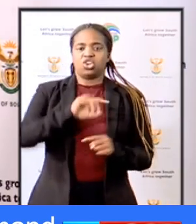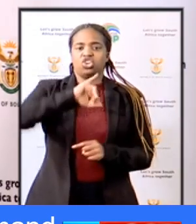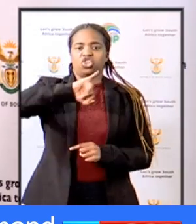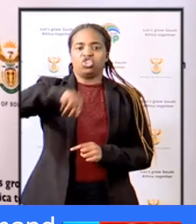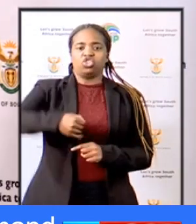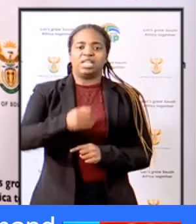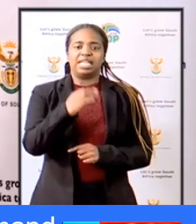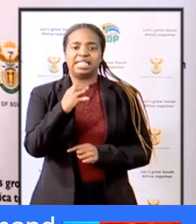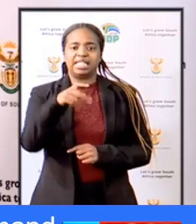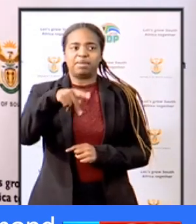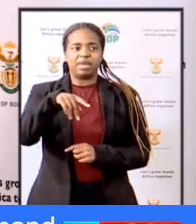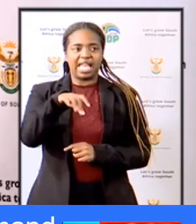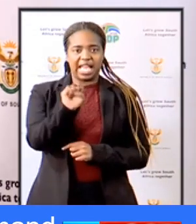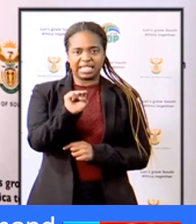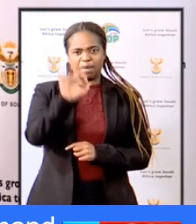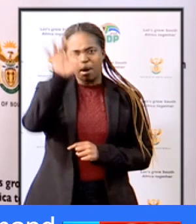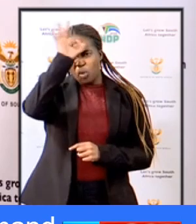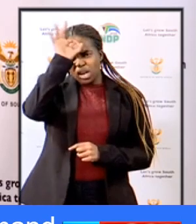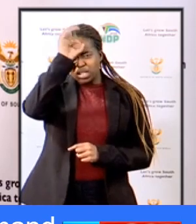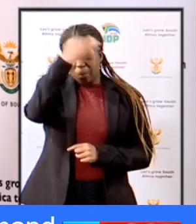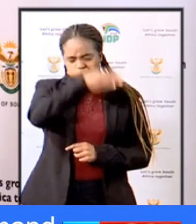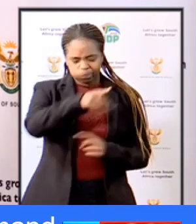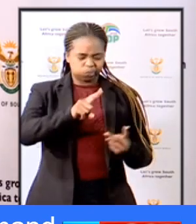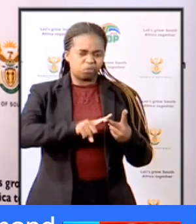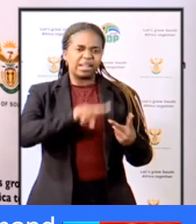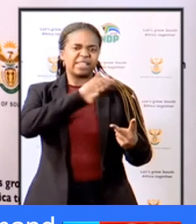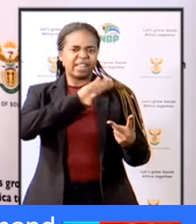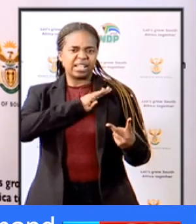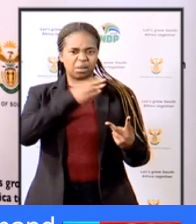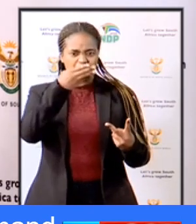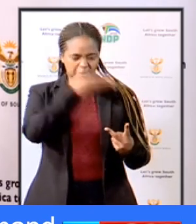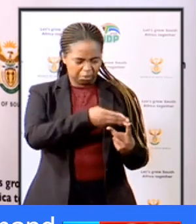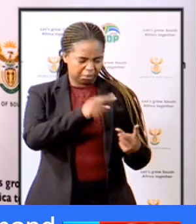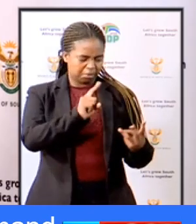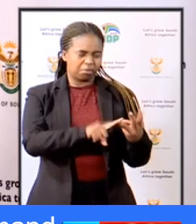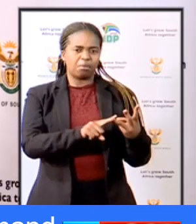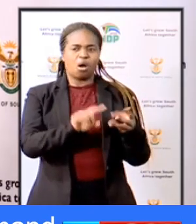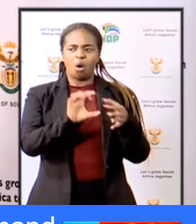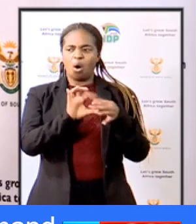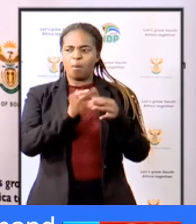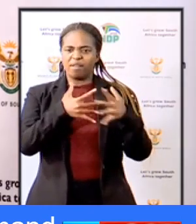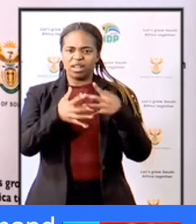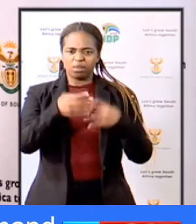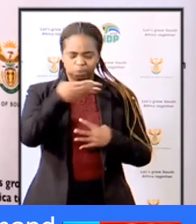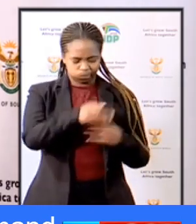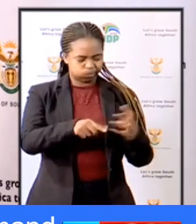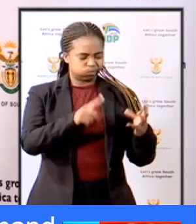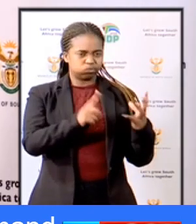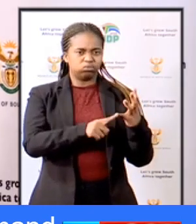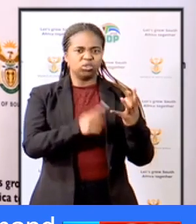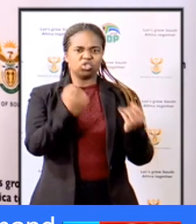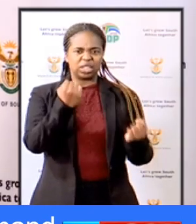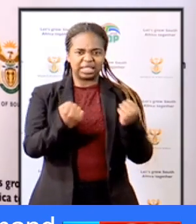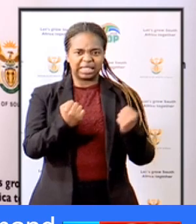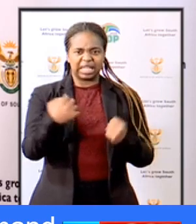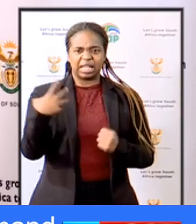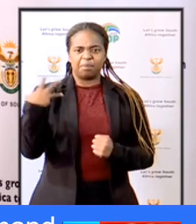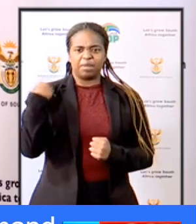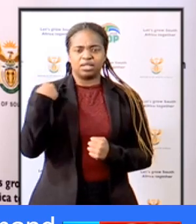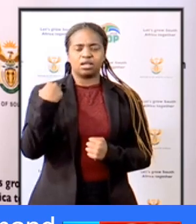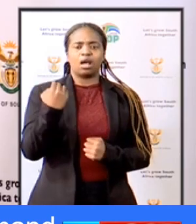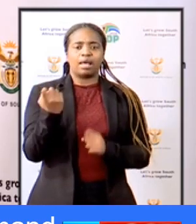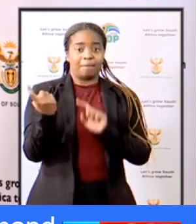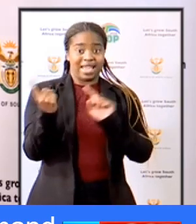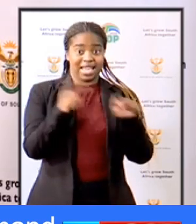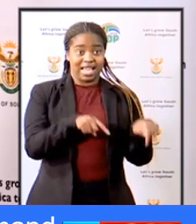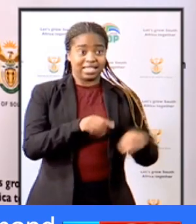JCPS, police, defense, home affairs, justice, coming